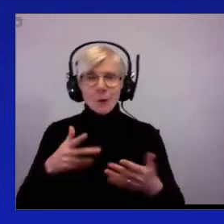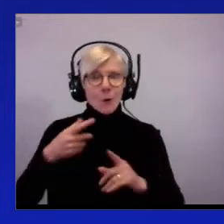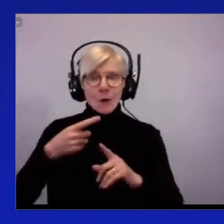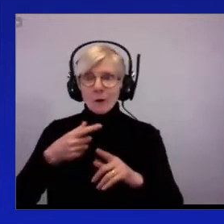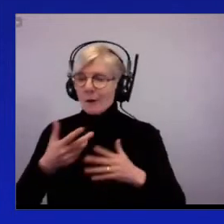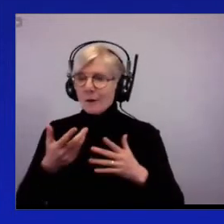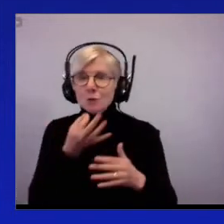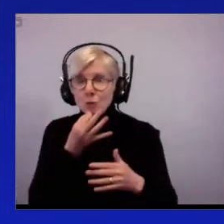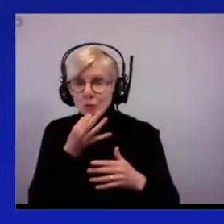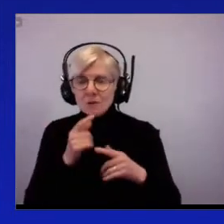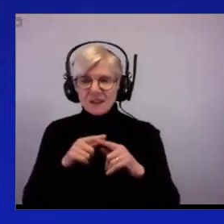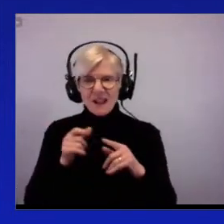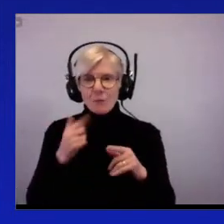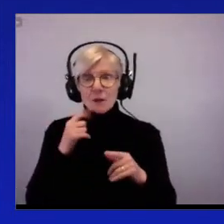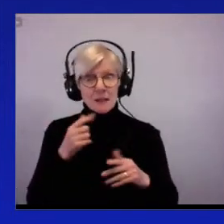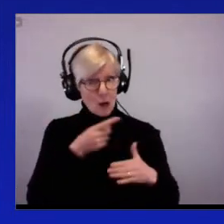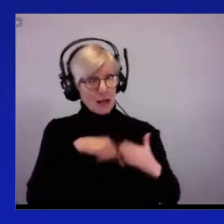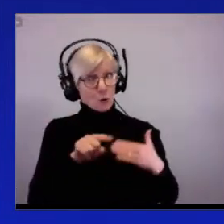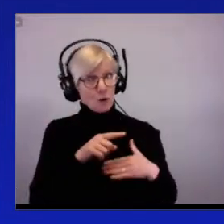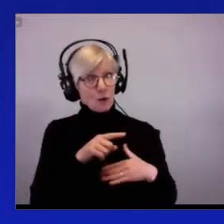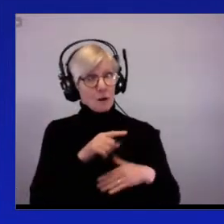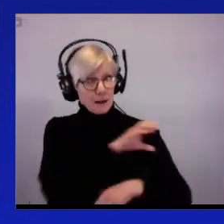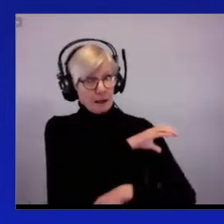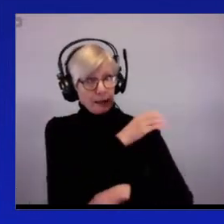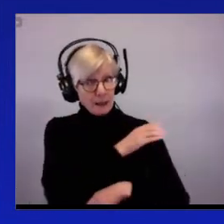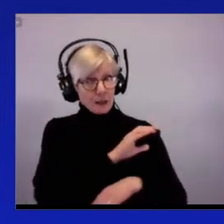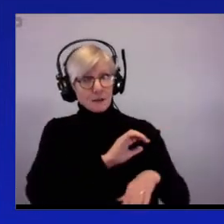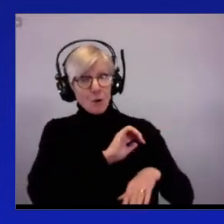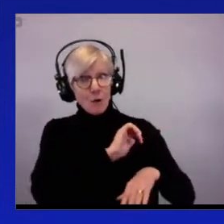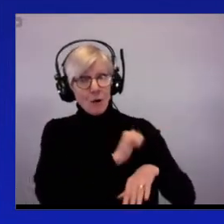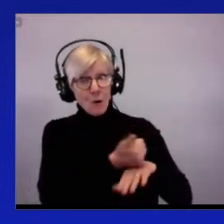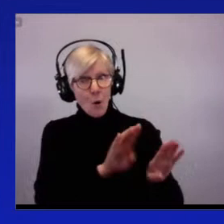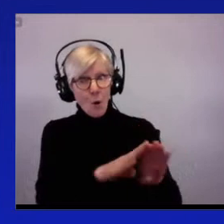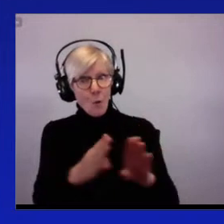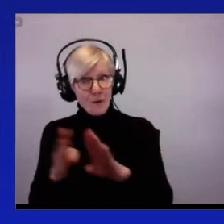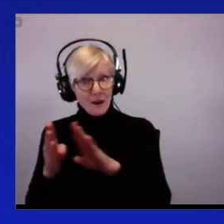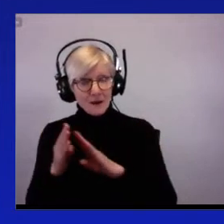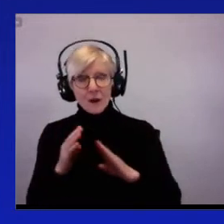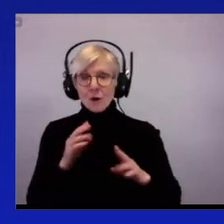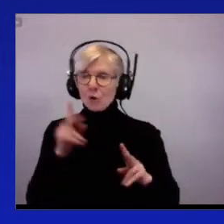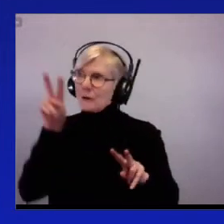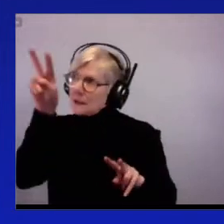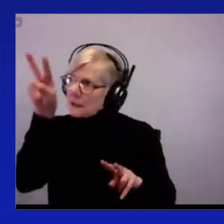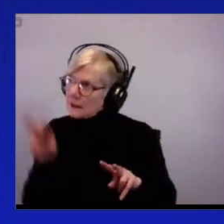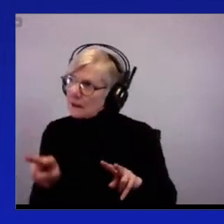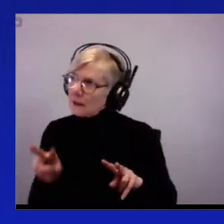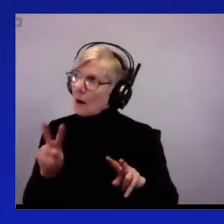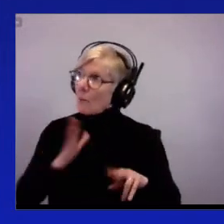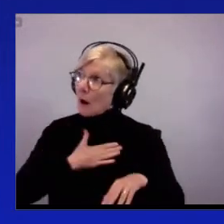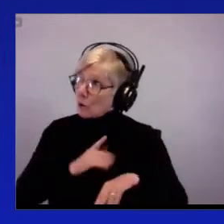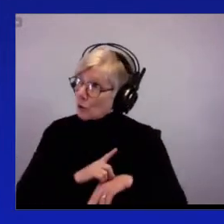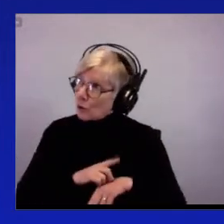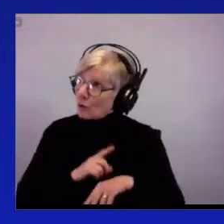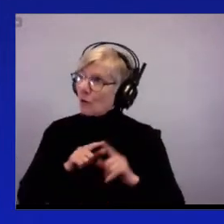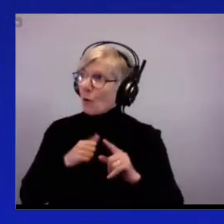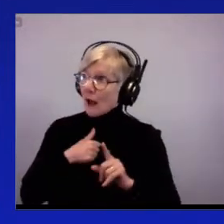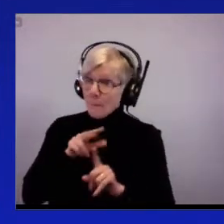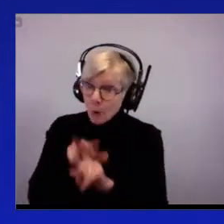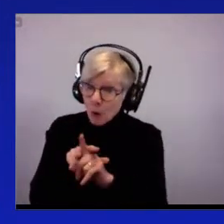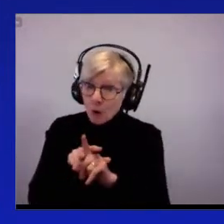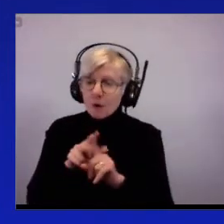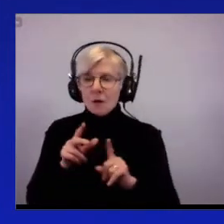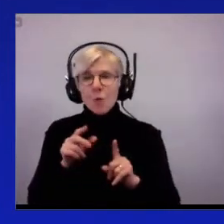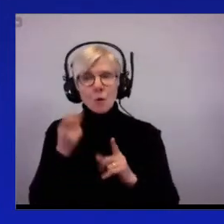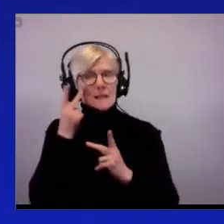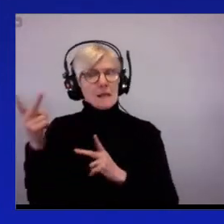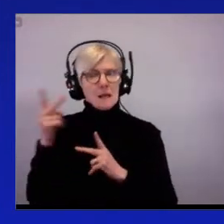for instance, mass clinics, and these are the people that are eligible. So you can go online and start booking through the booking system that the